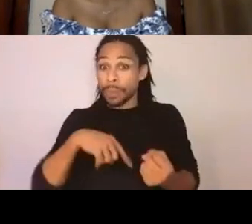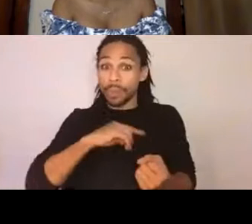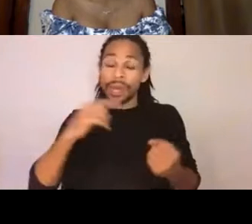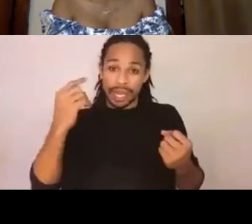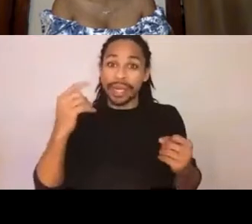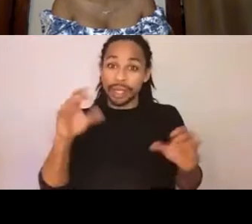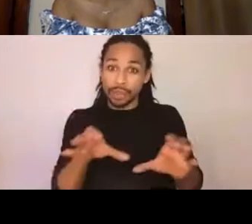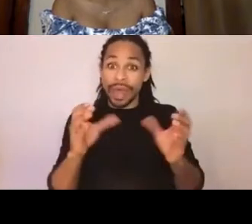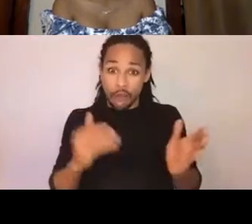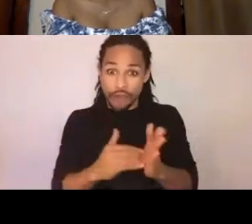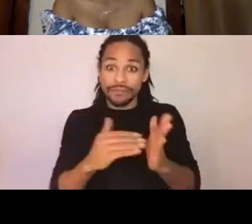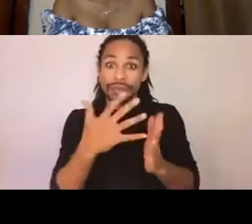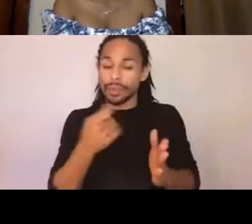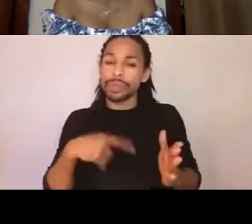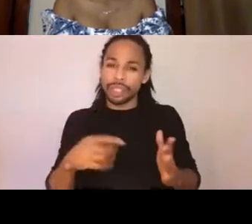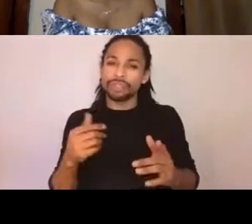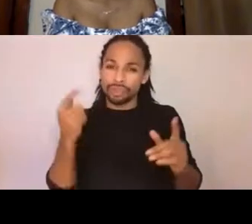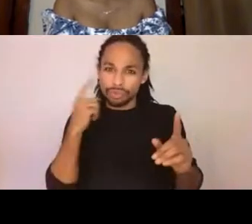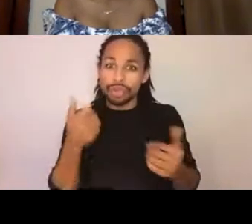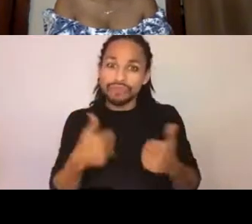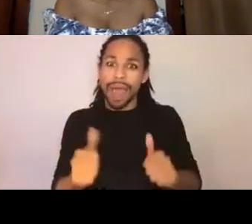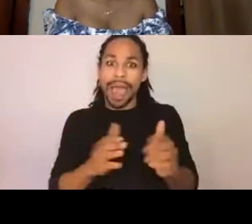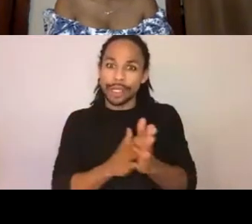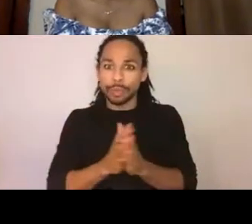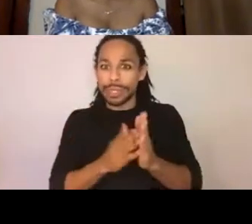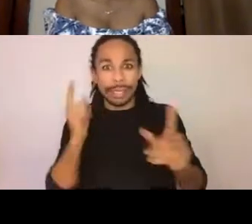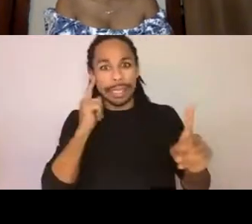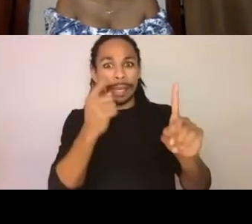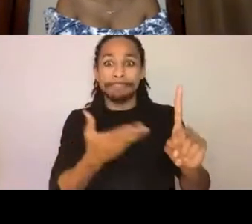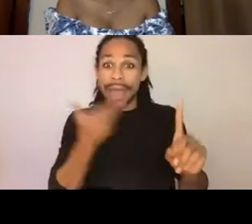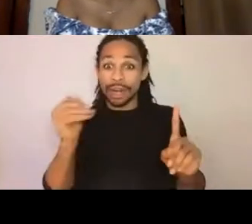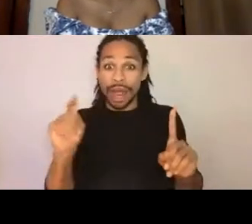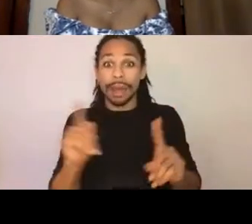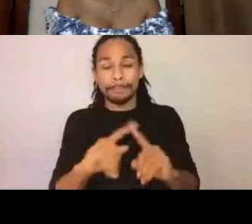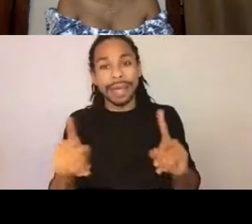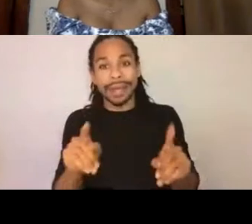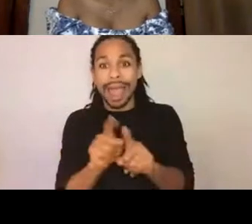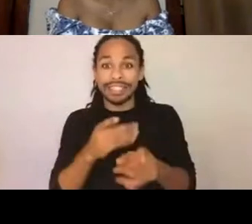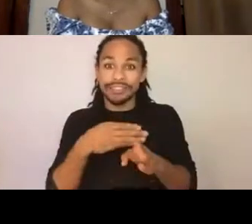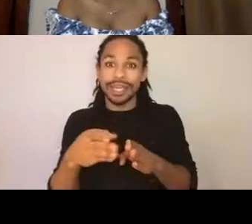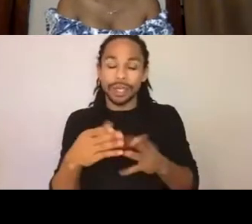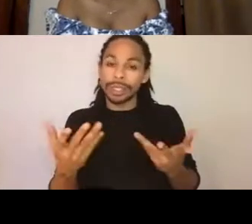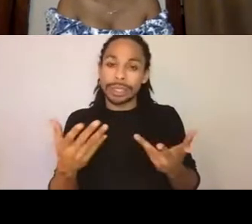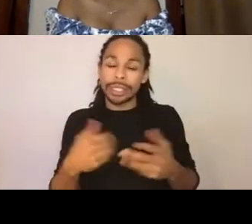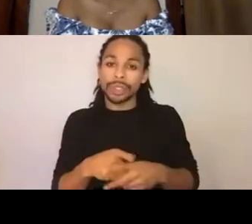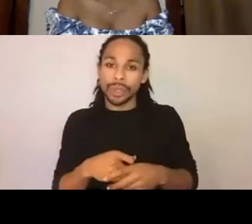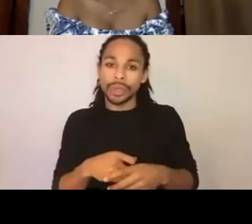better at. But I feel like the field as a whole could certainly benefit from that.